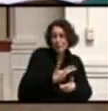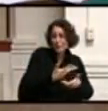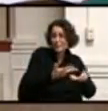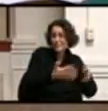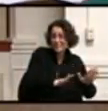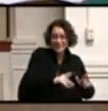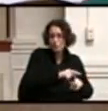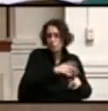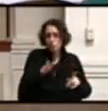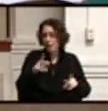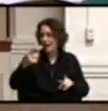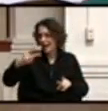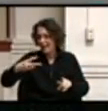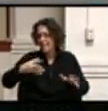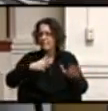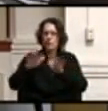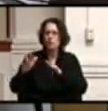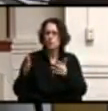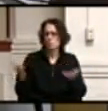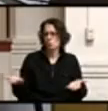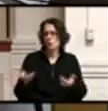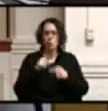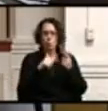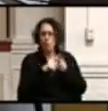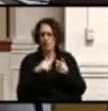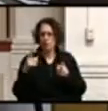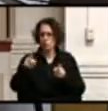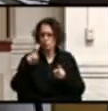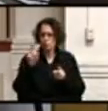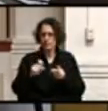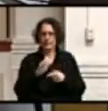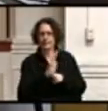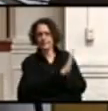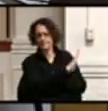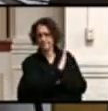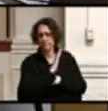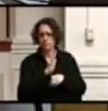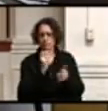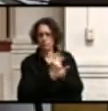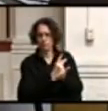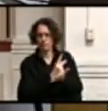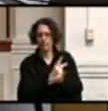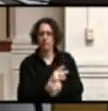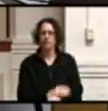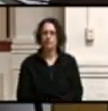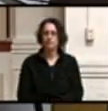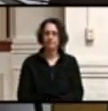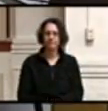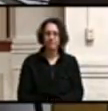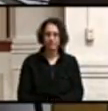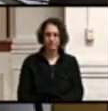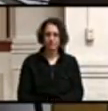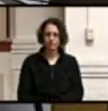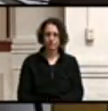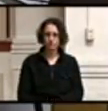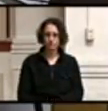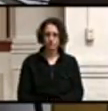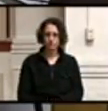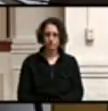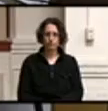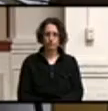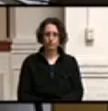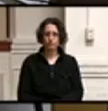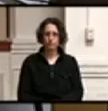Yes, lots of points there to be answered. The drawing level for West Brattleboro is, well, there's several levels, but